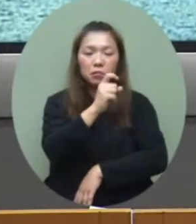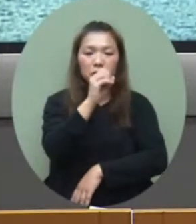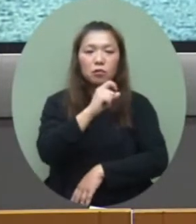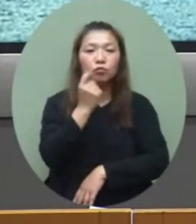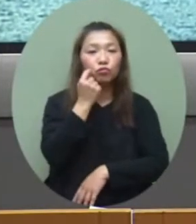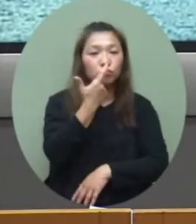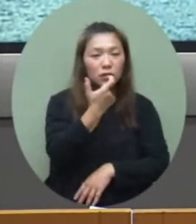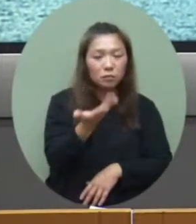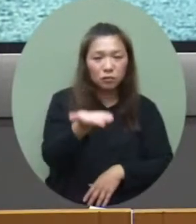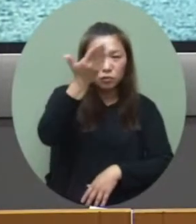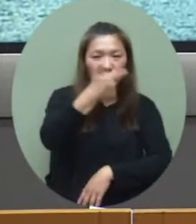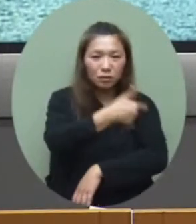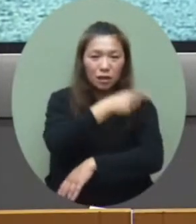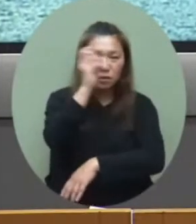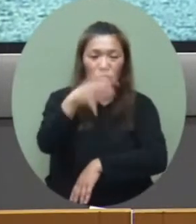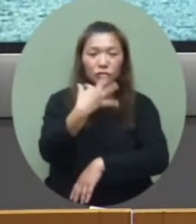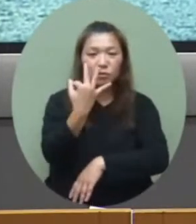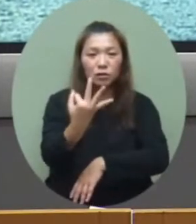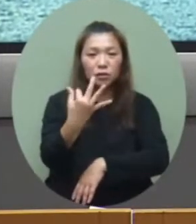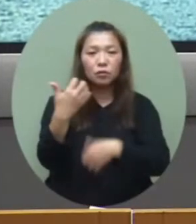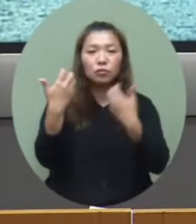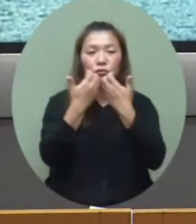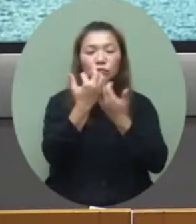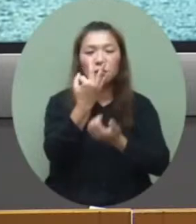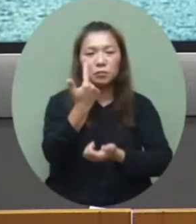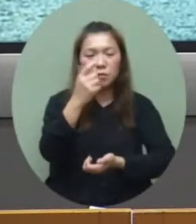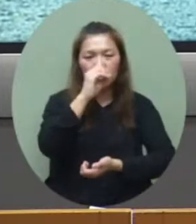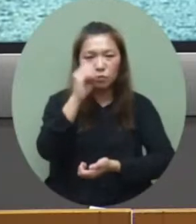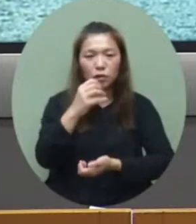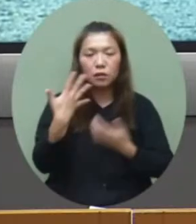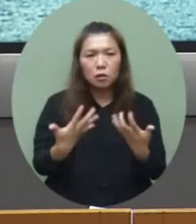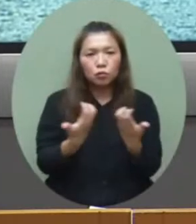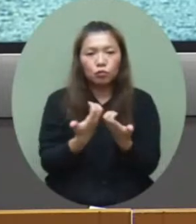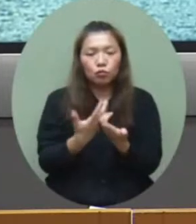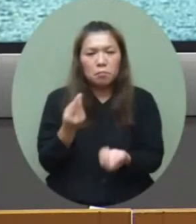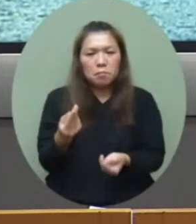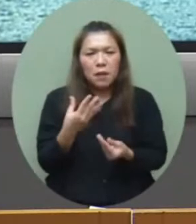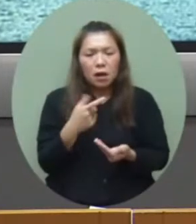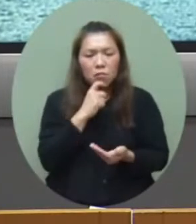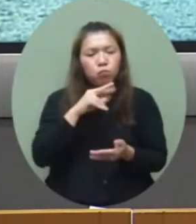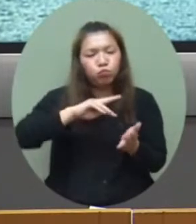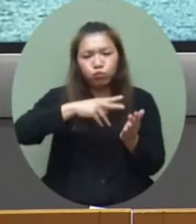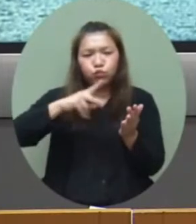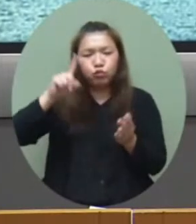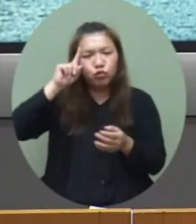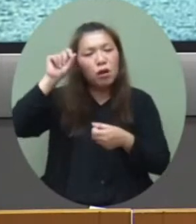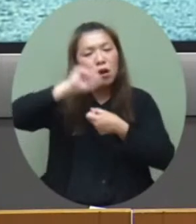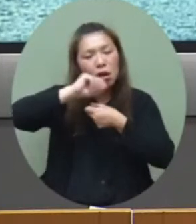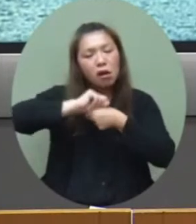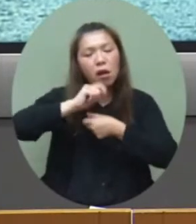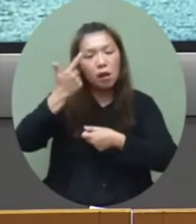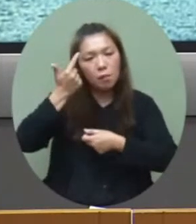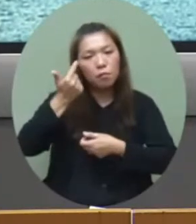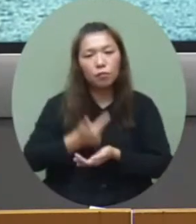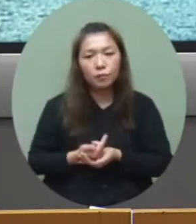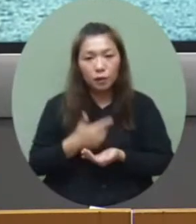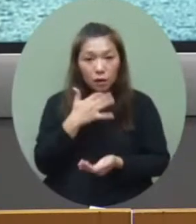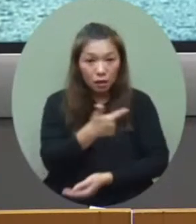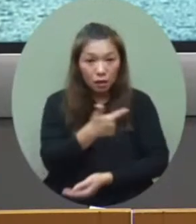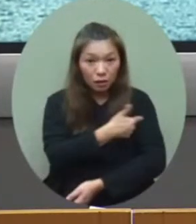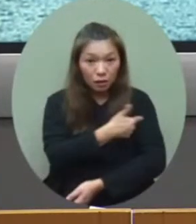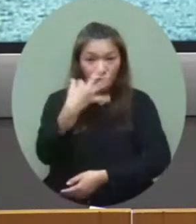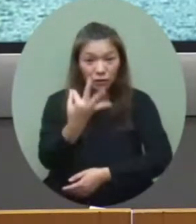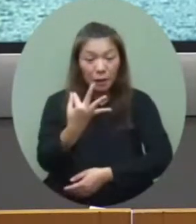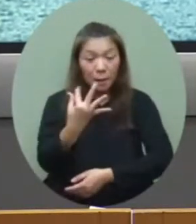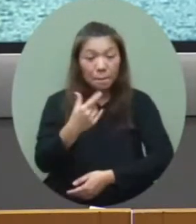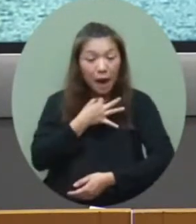elderly age 70 to 79, the percentage is 59%. For those above 80, the percentage